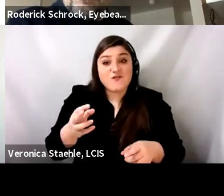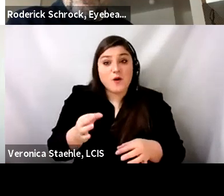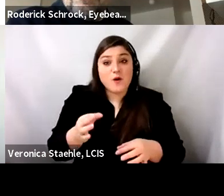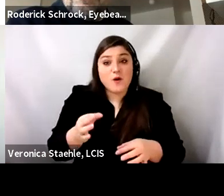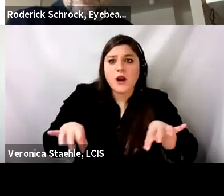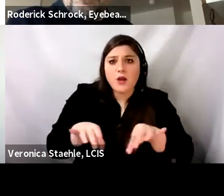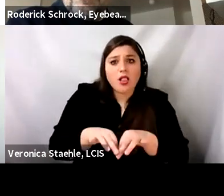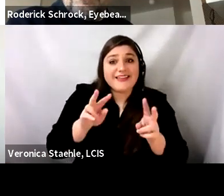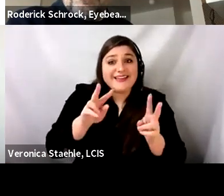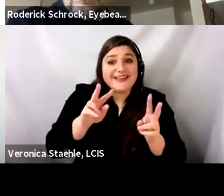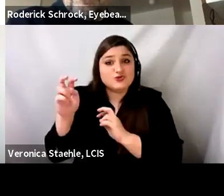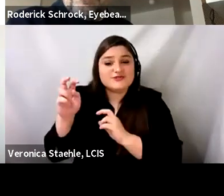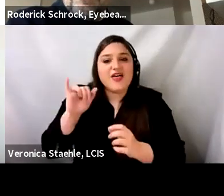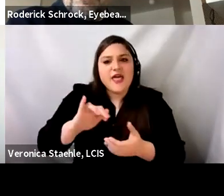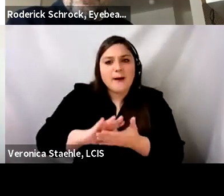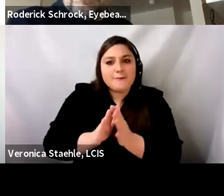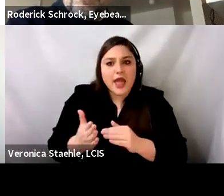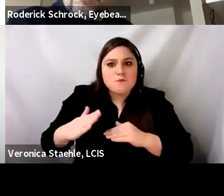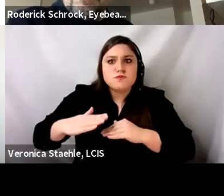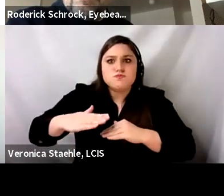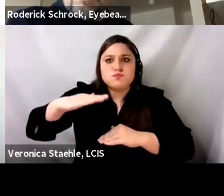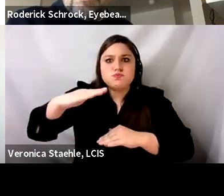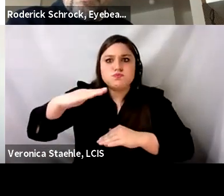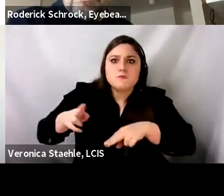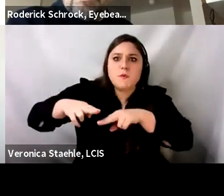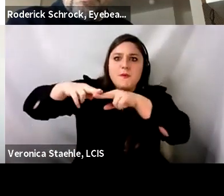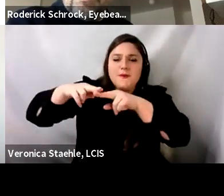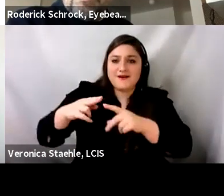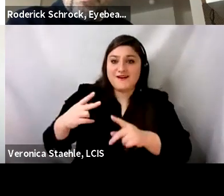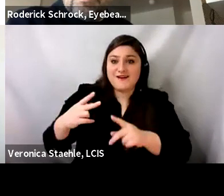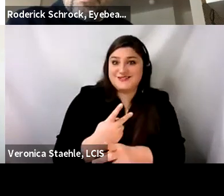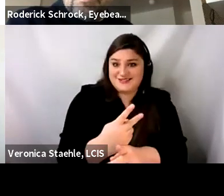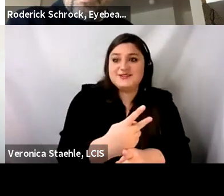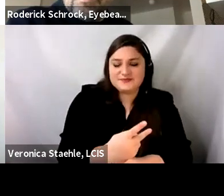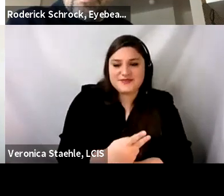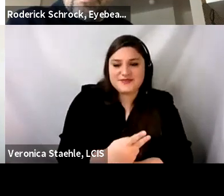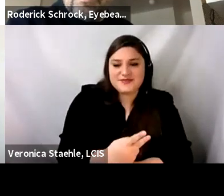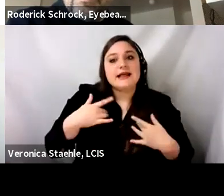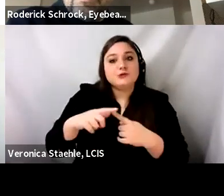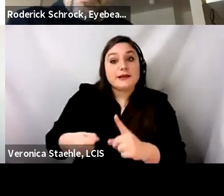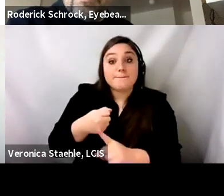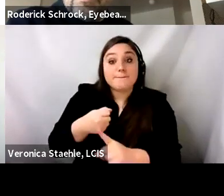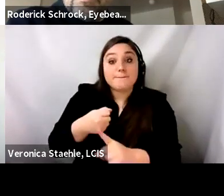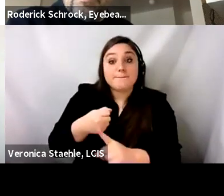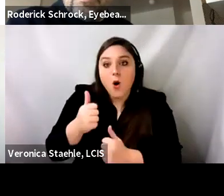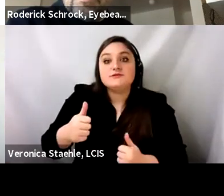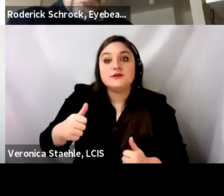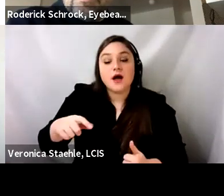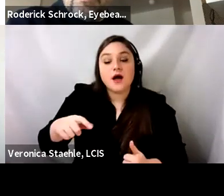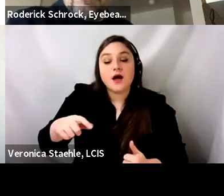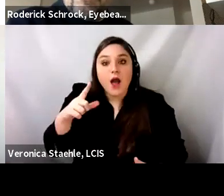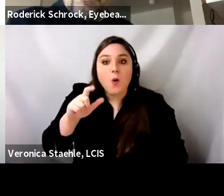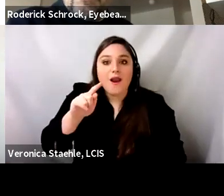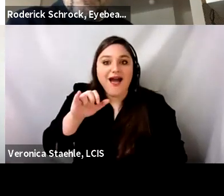community, which is a community of color, of predominantly Latinx and Black residents,